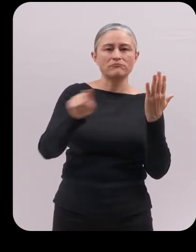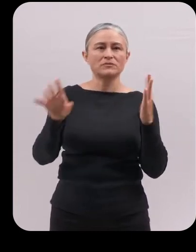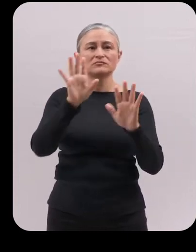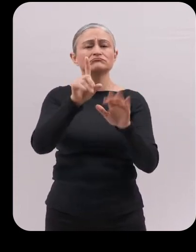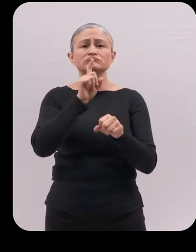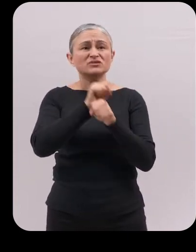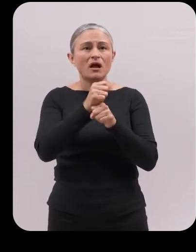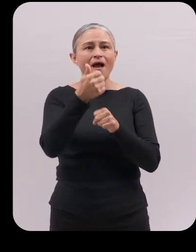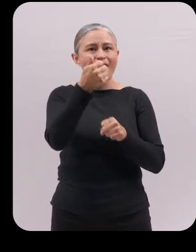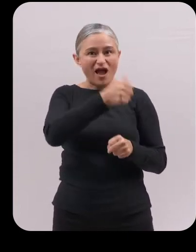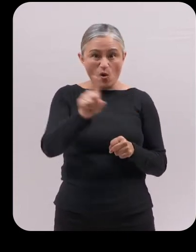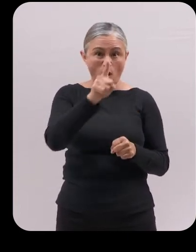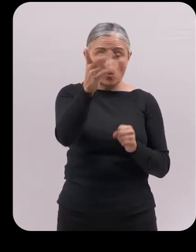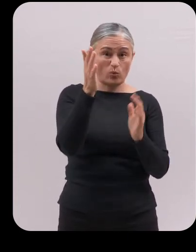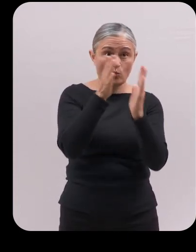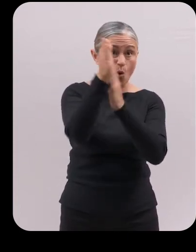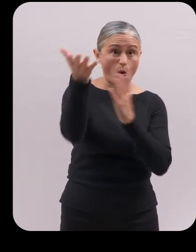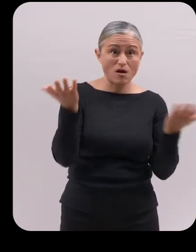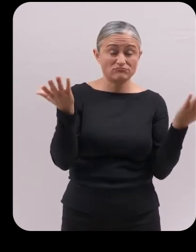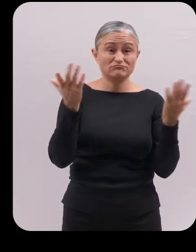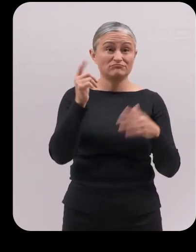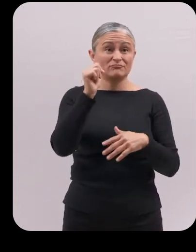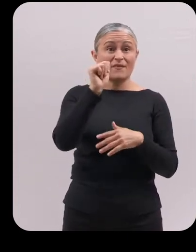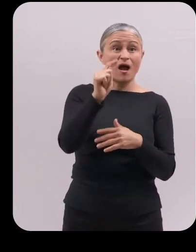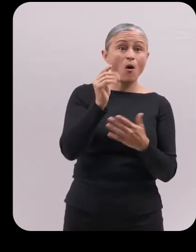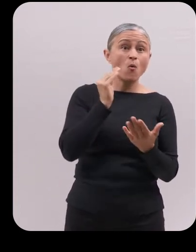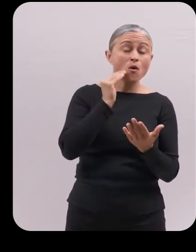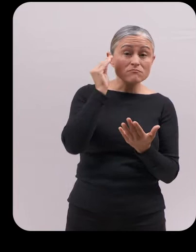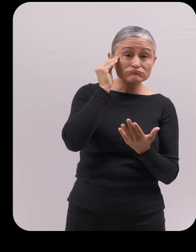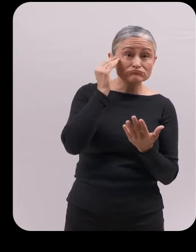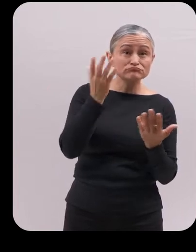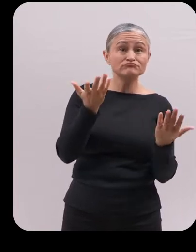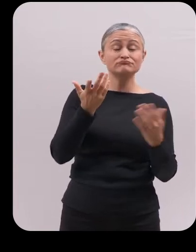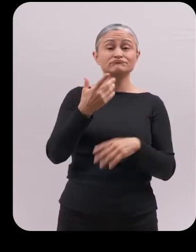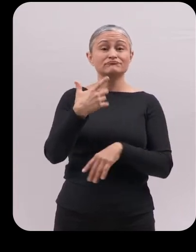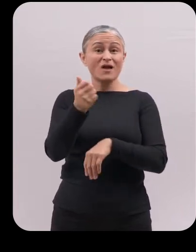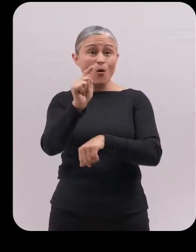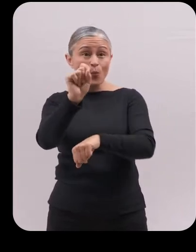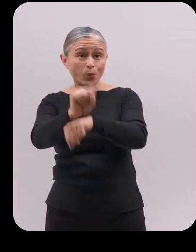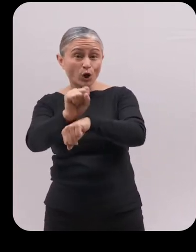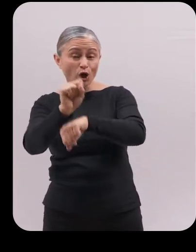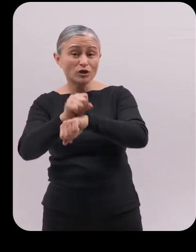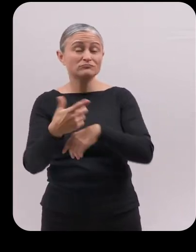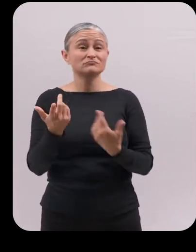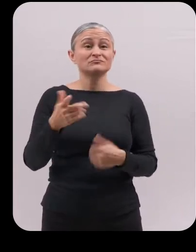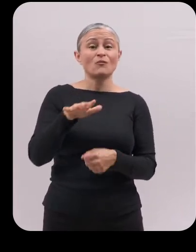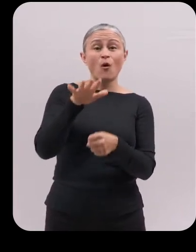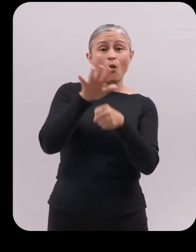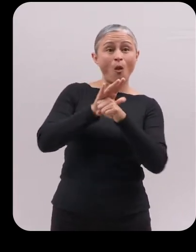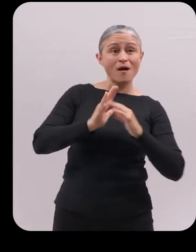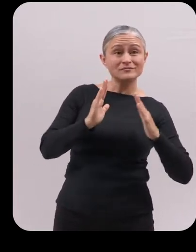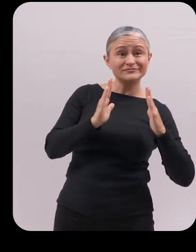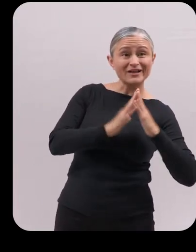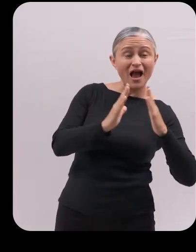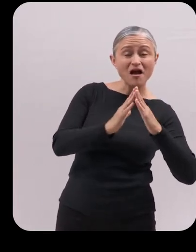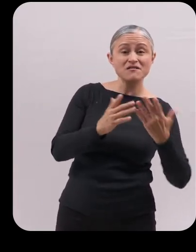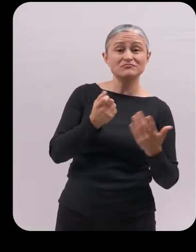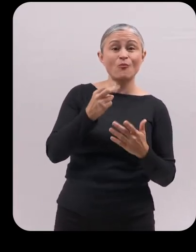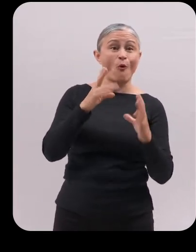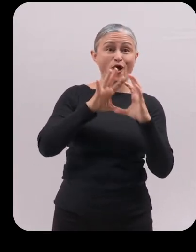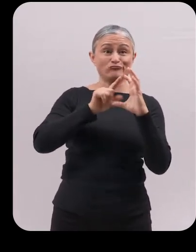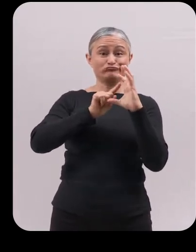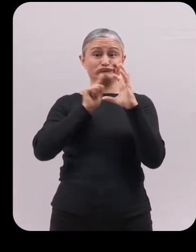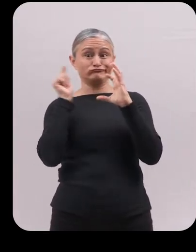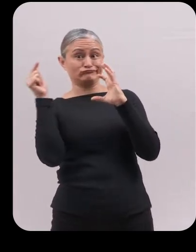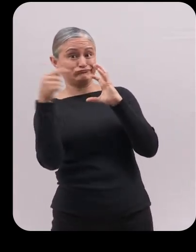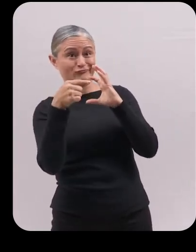use, literally anywhere they are, whether on the go, at home, or at work, in their local town, or on the other